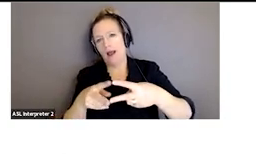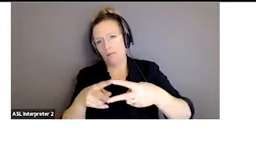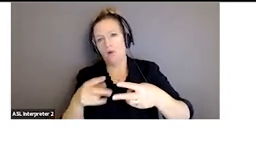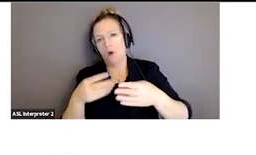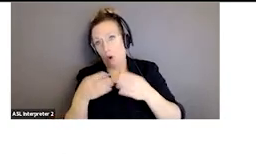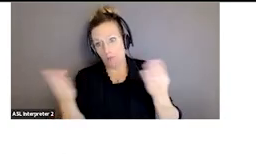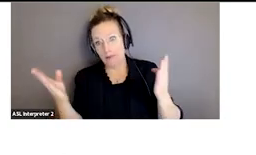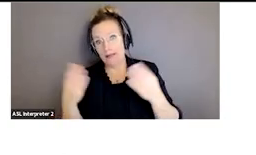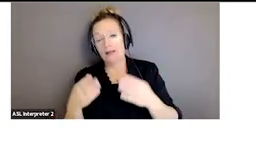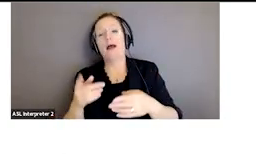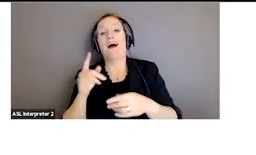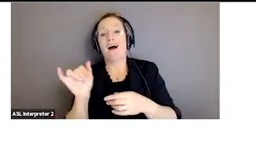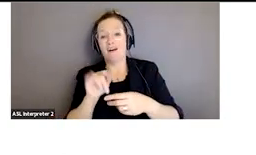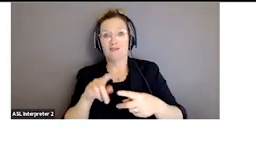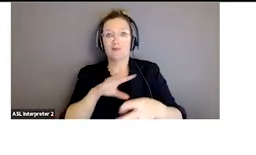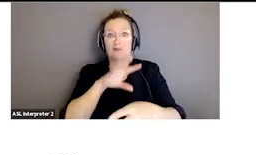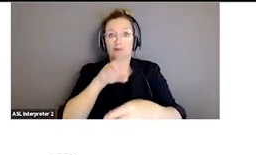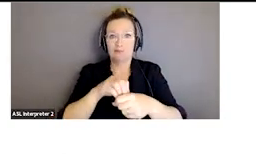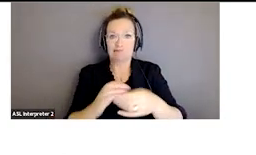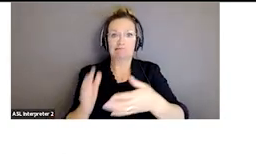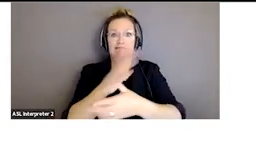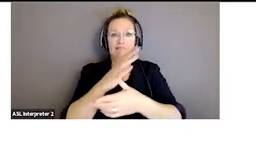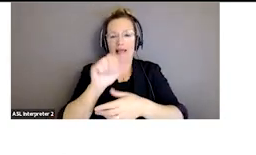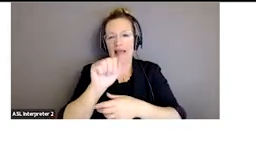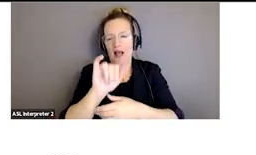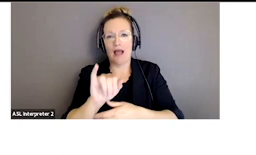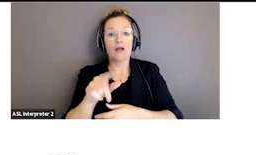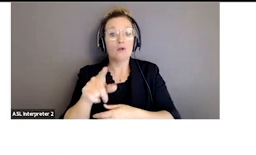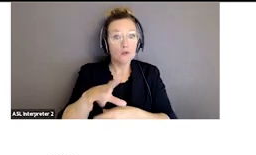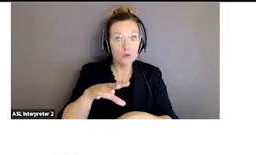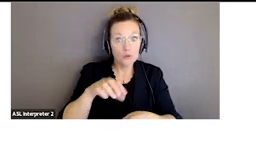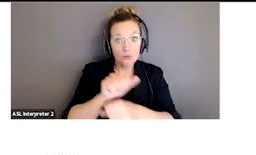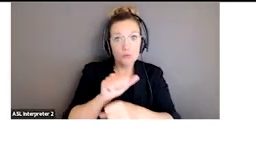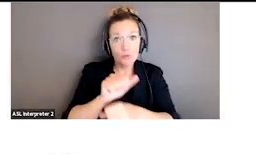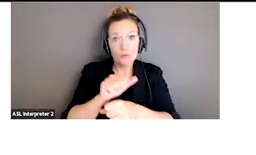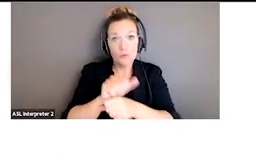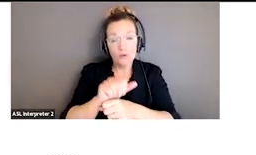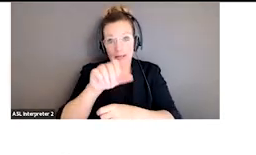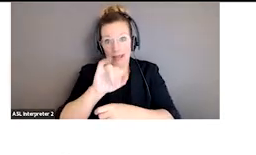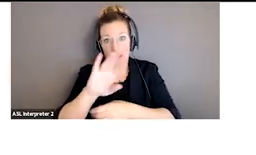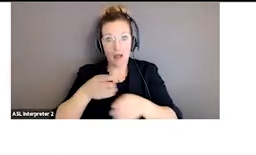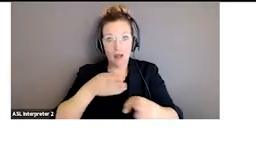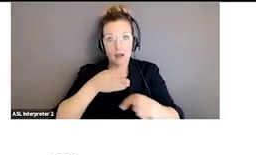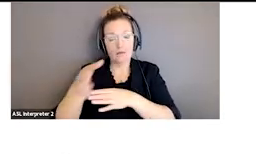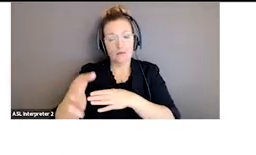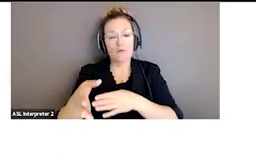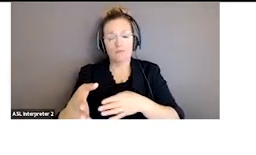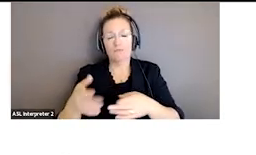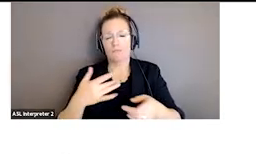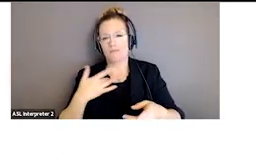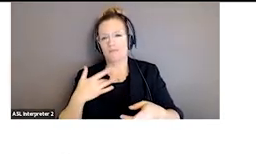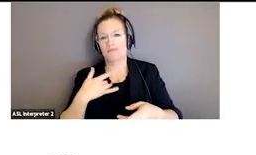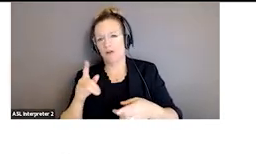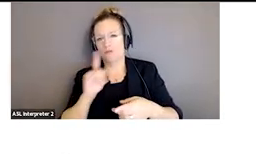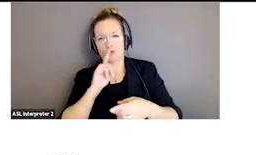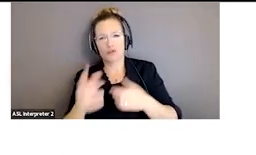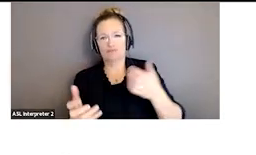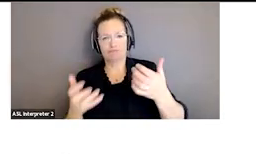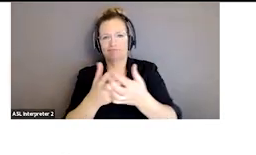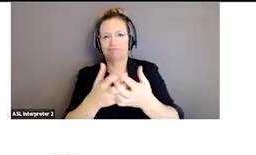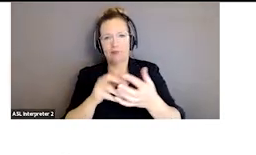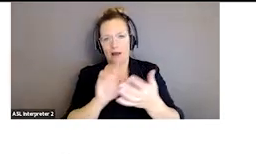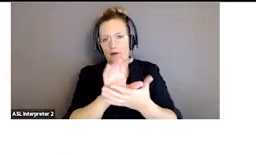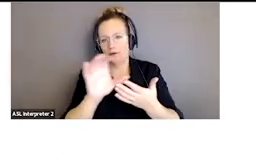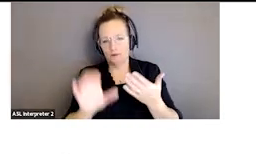who is in the AI sector can apply and would be considered eligible based on the sector eligibility.